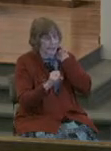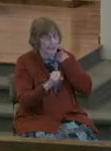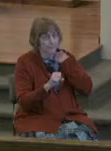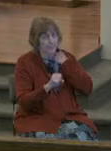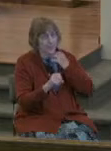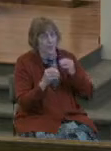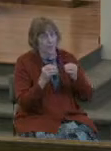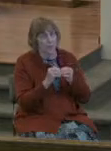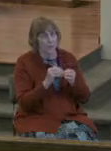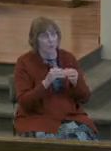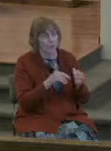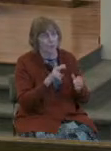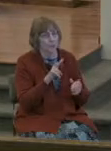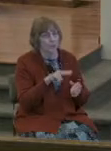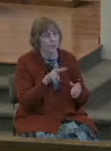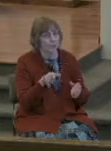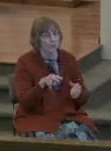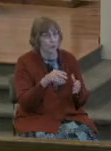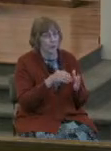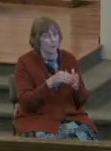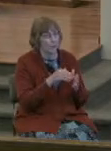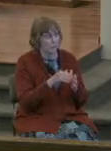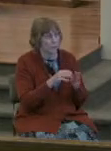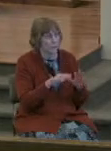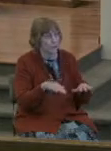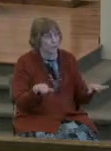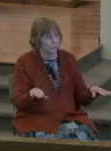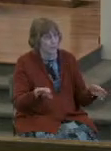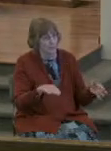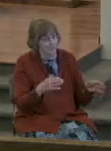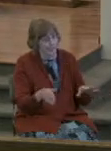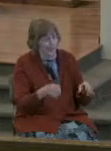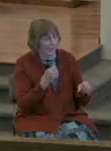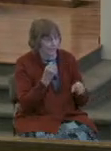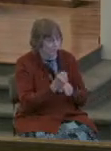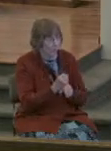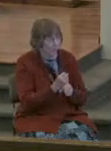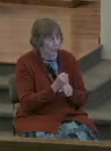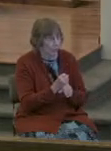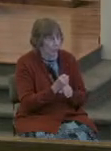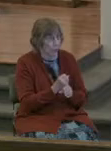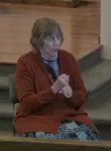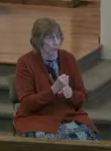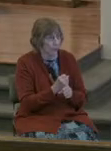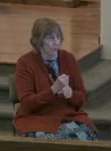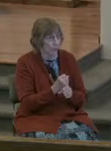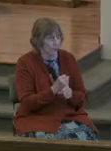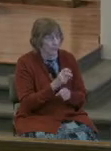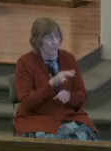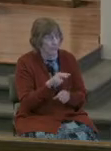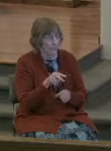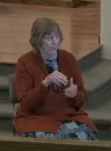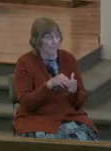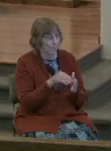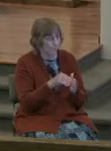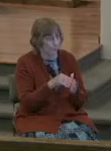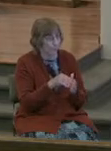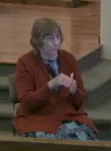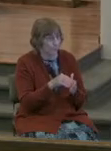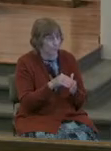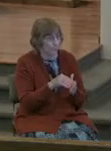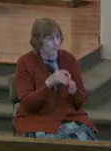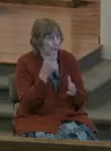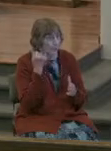over 22 million children die this year, and it's just near the end of July. 22 million children die due to